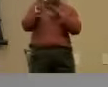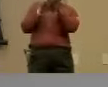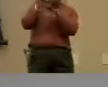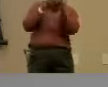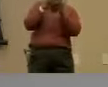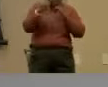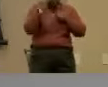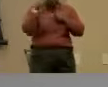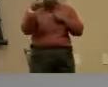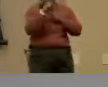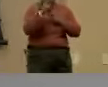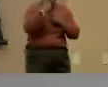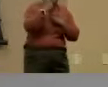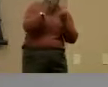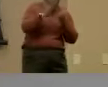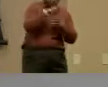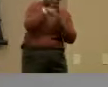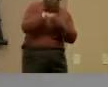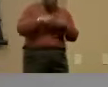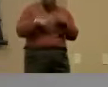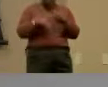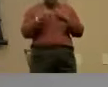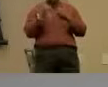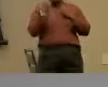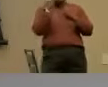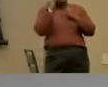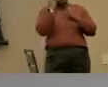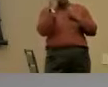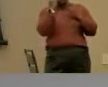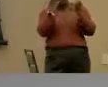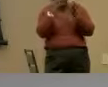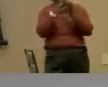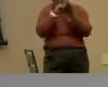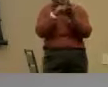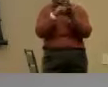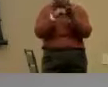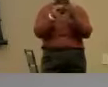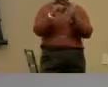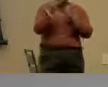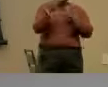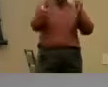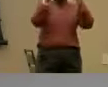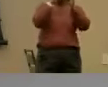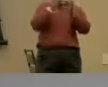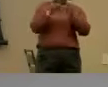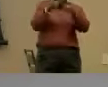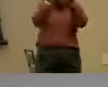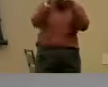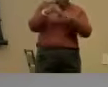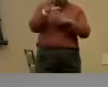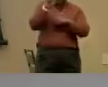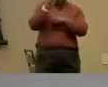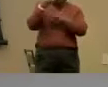information if you're interested. But I would also recommend, if you'd like to learn more and inform yourselves more about CAR T-cell